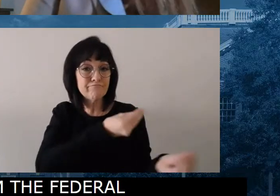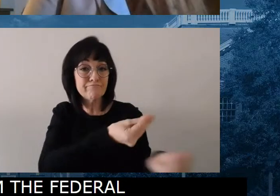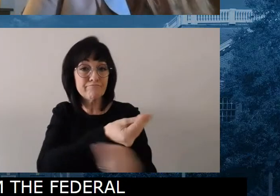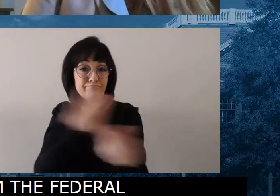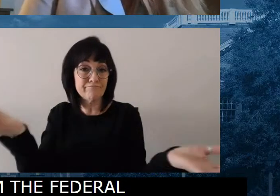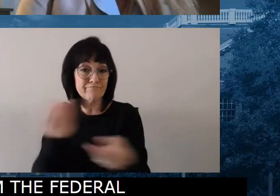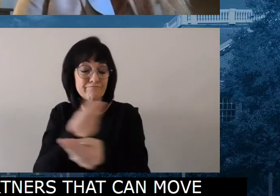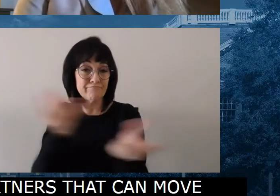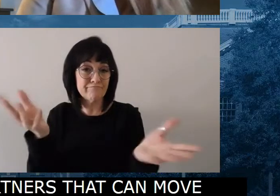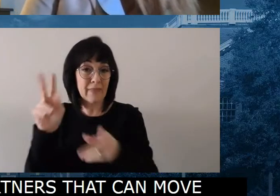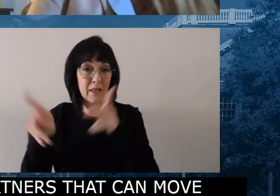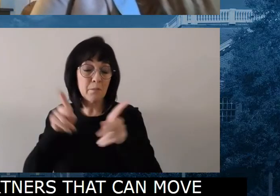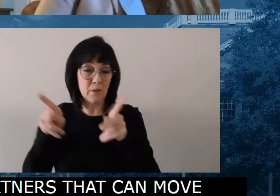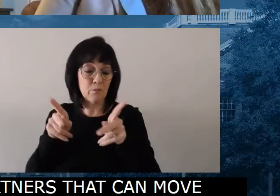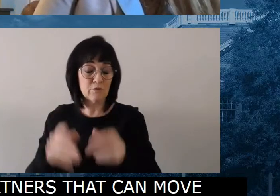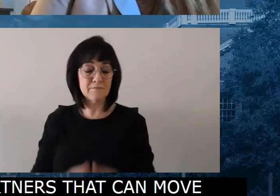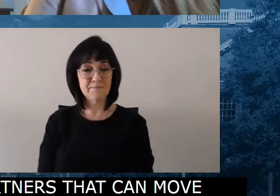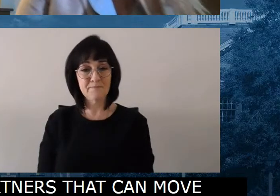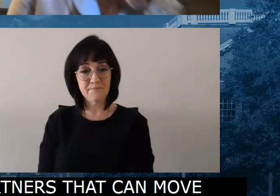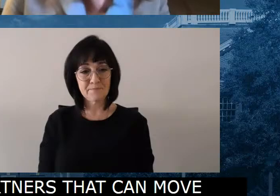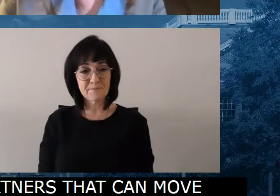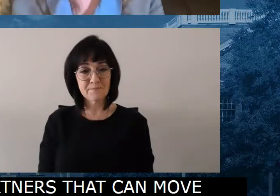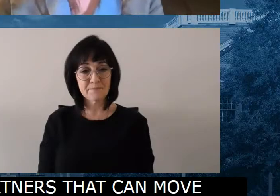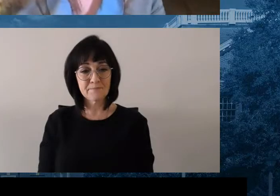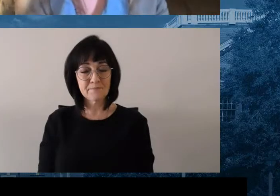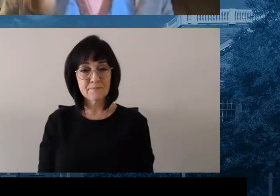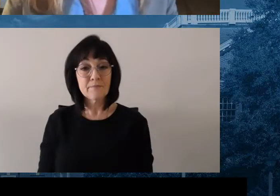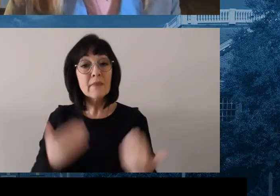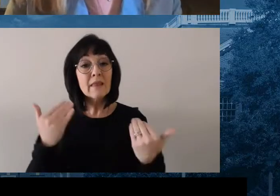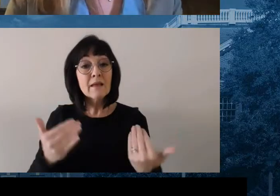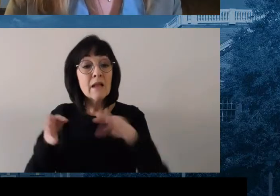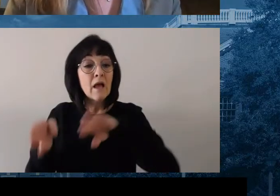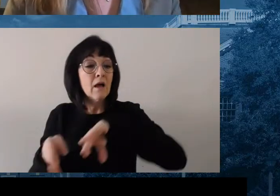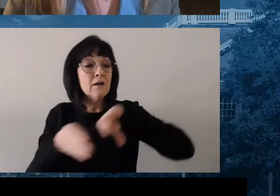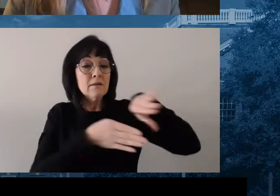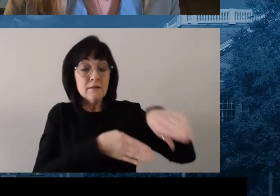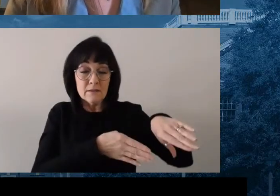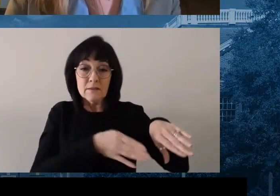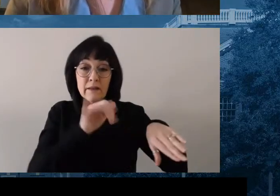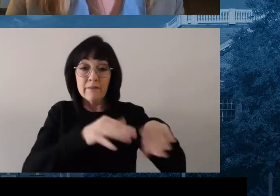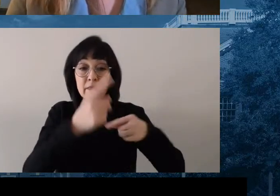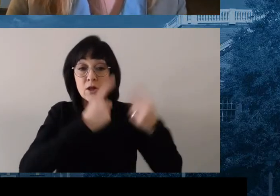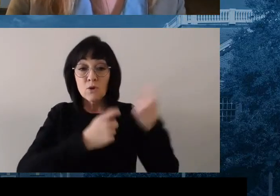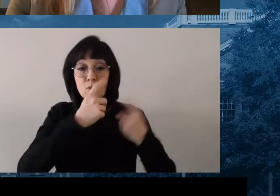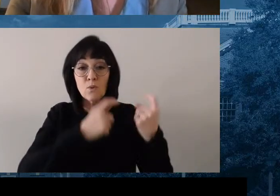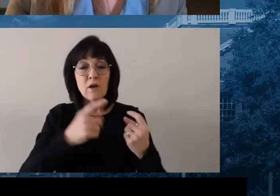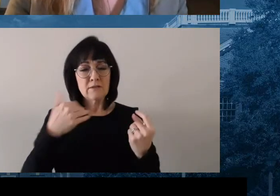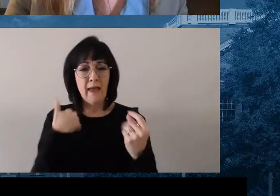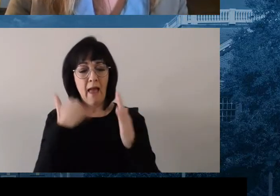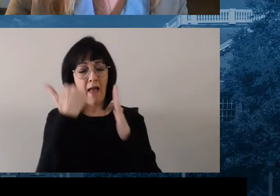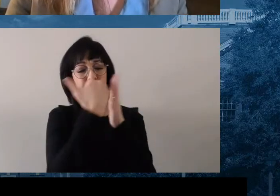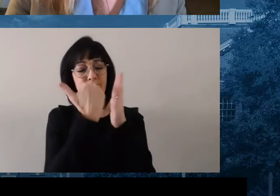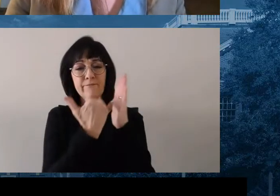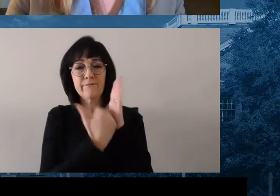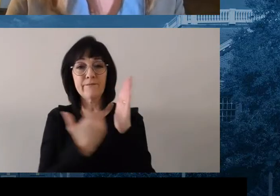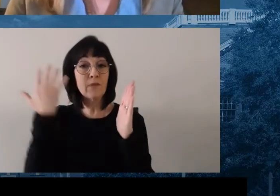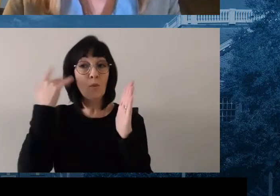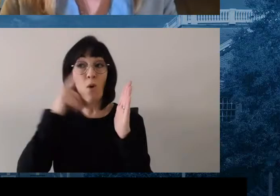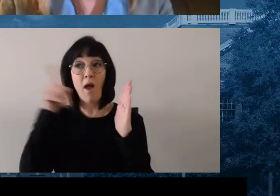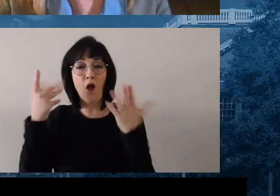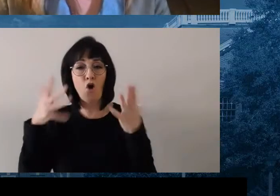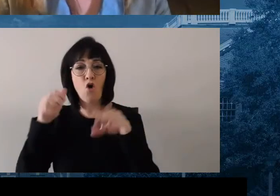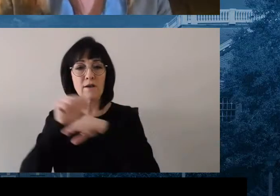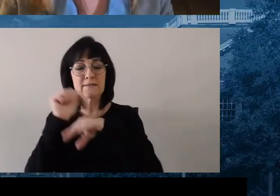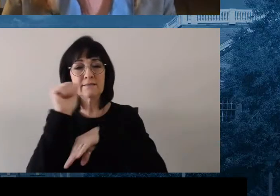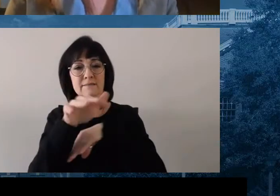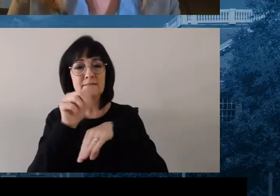All right, next we'll move on to the pre-submitted questions. First question's from Cody Decker at WRGE. We heard from the Delaware Restaurant